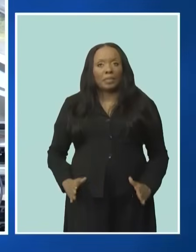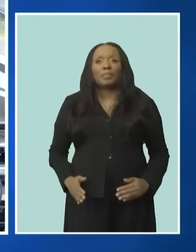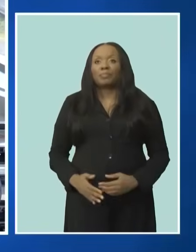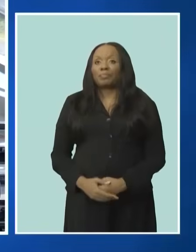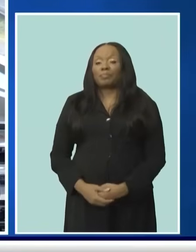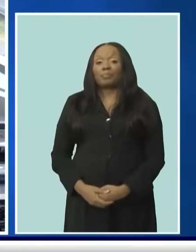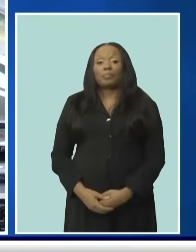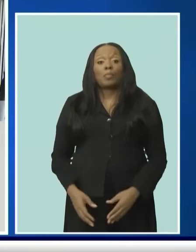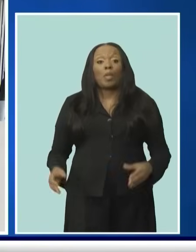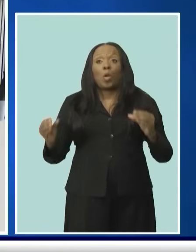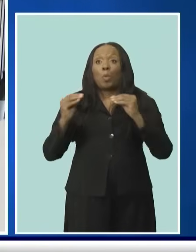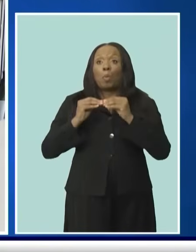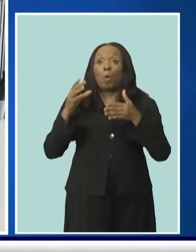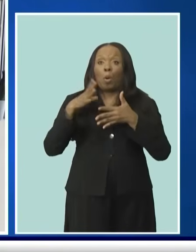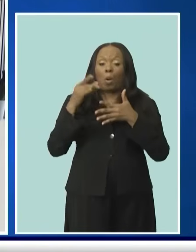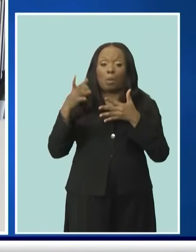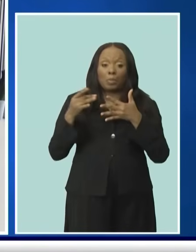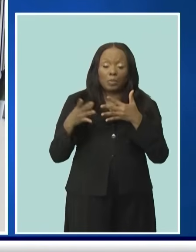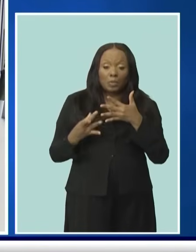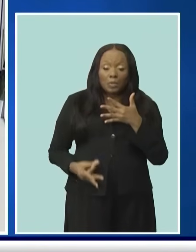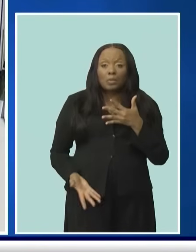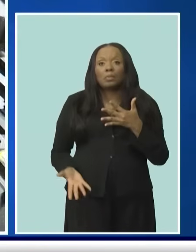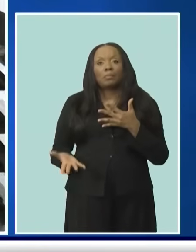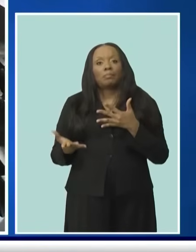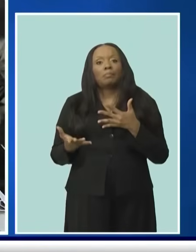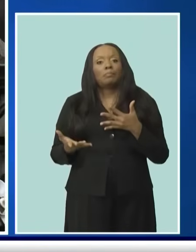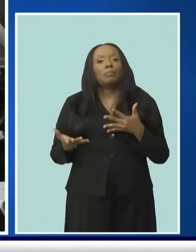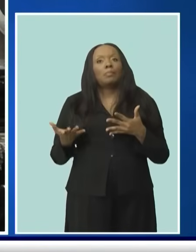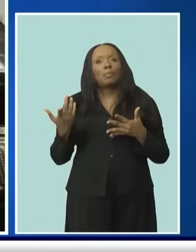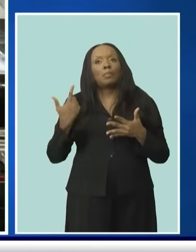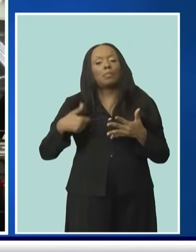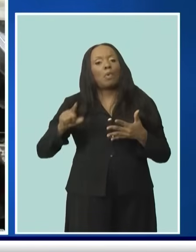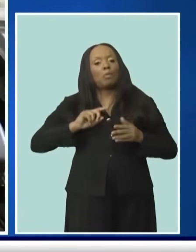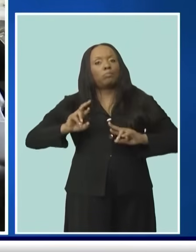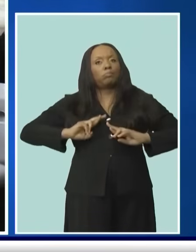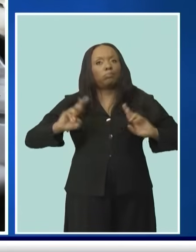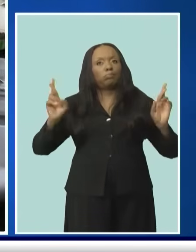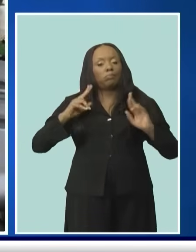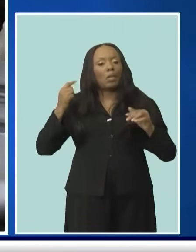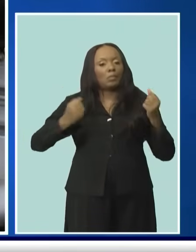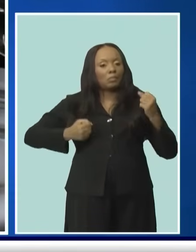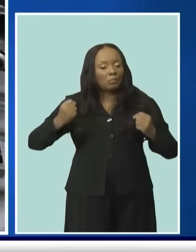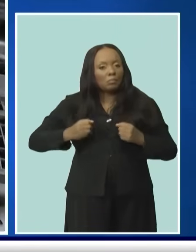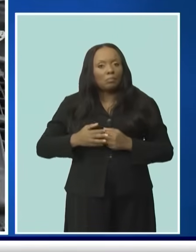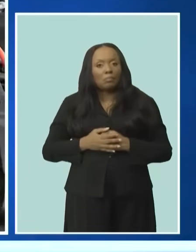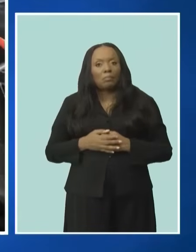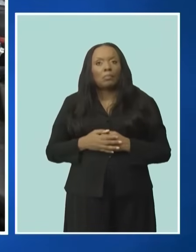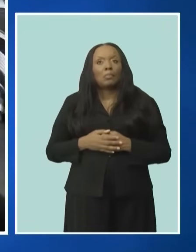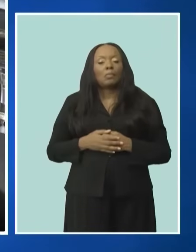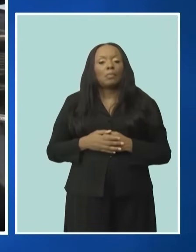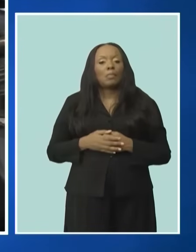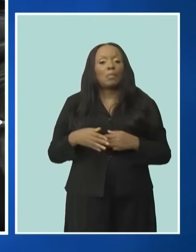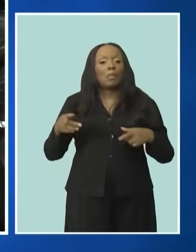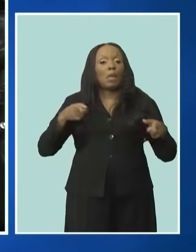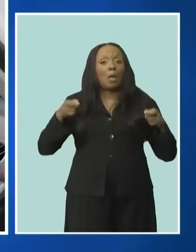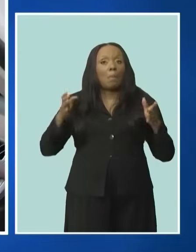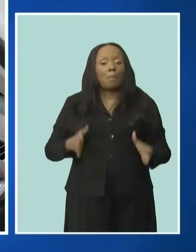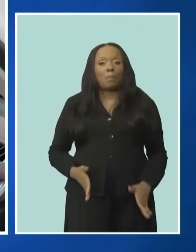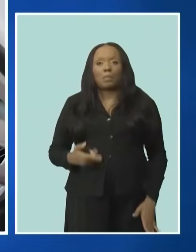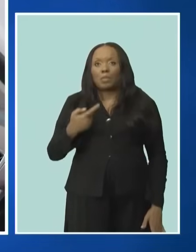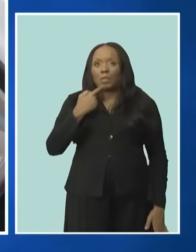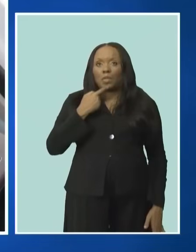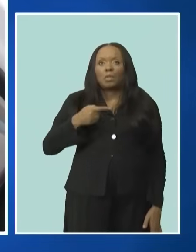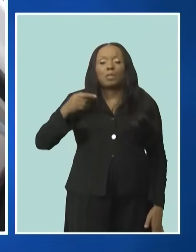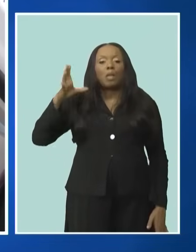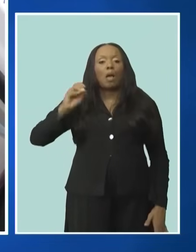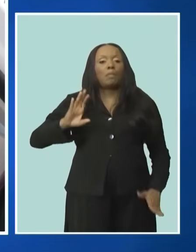options as the market develops in the presence of the internal combustion engine vehicles. That's how sales manager Marsha McKnight says the company